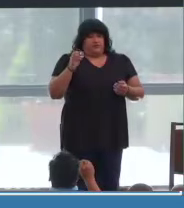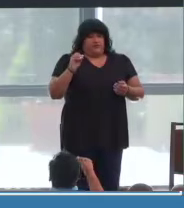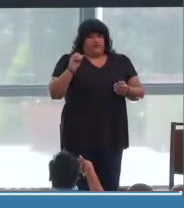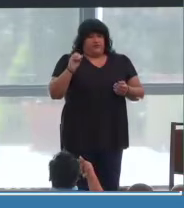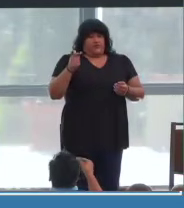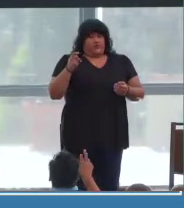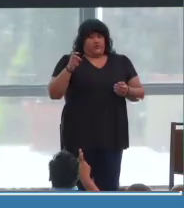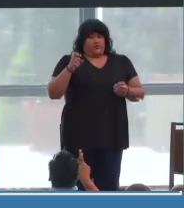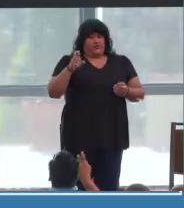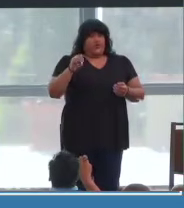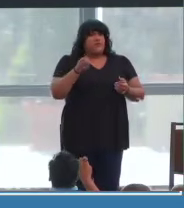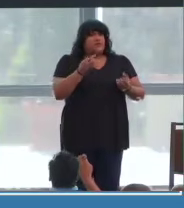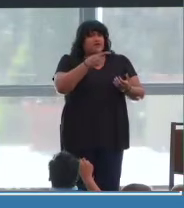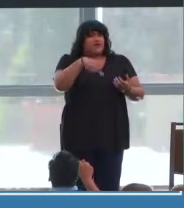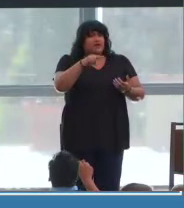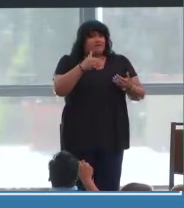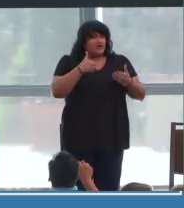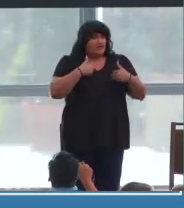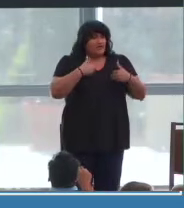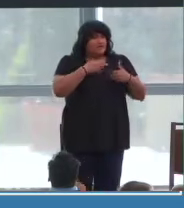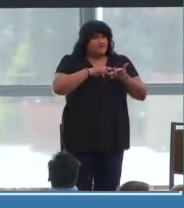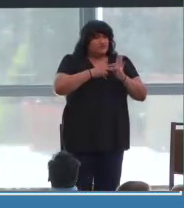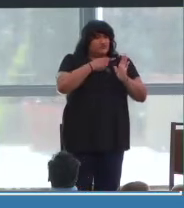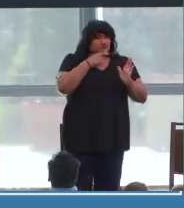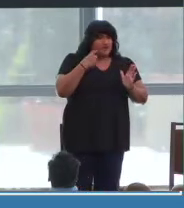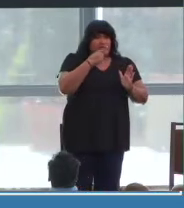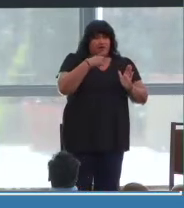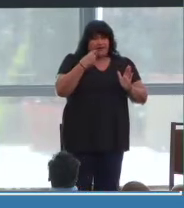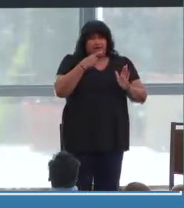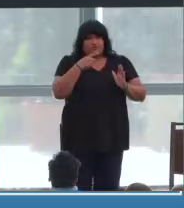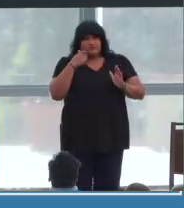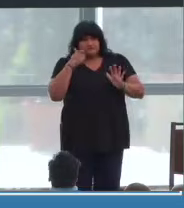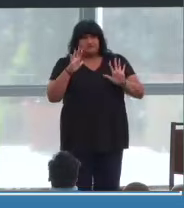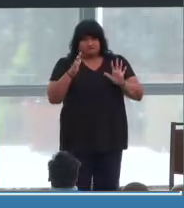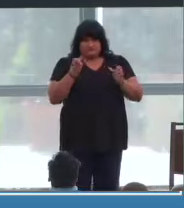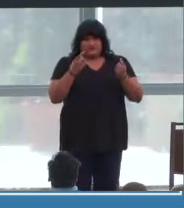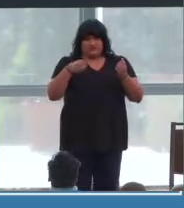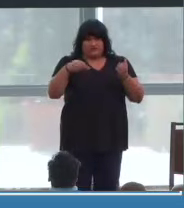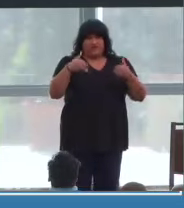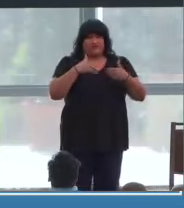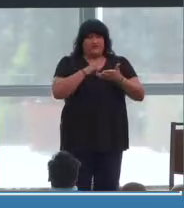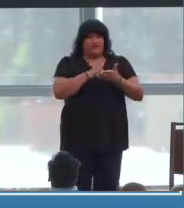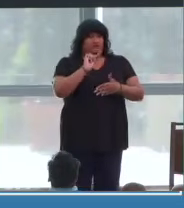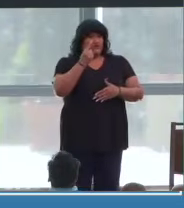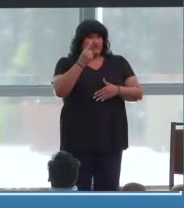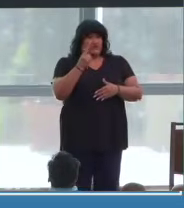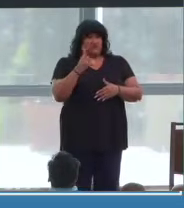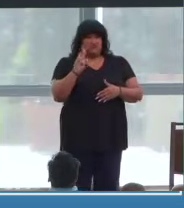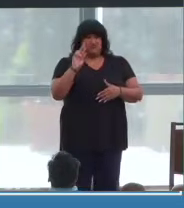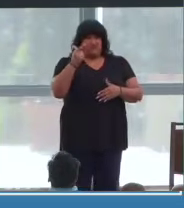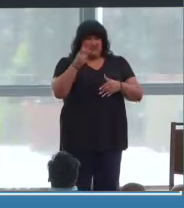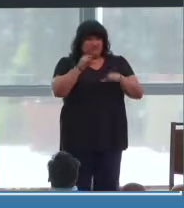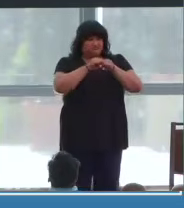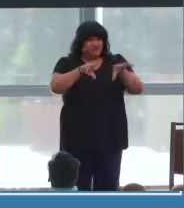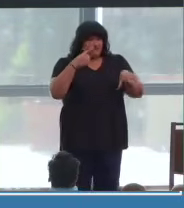How many people here have Sjogren's? A lot of you. And the first drug in 25 years to come out